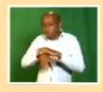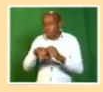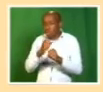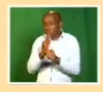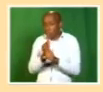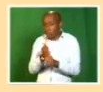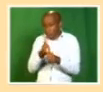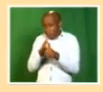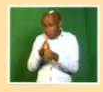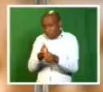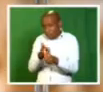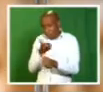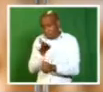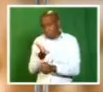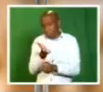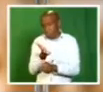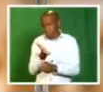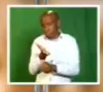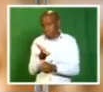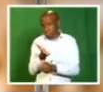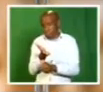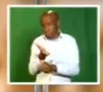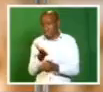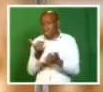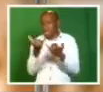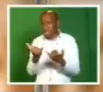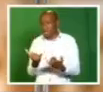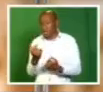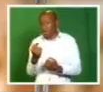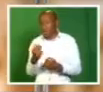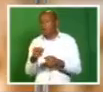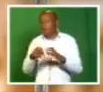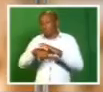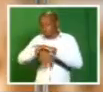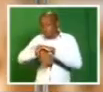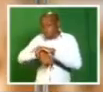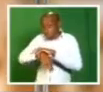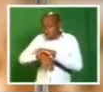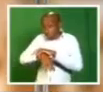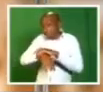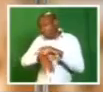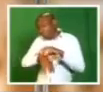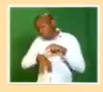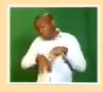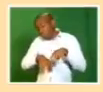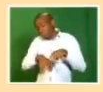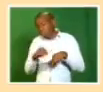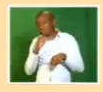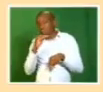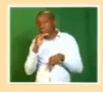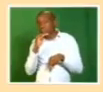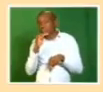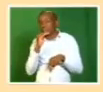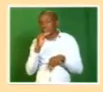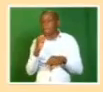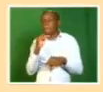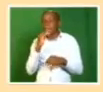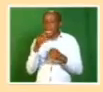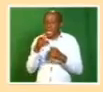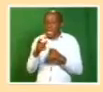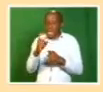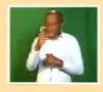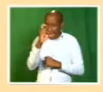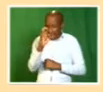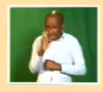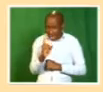function, the terms that are normally used, roots. What are roots? It's when this function is the x values